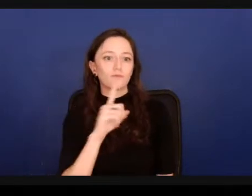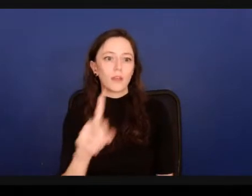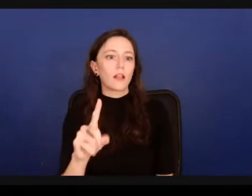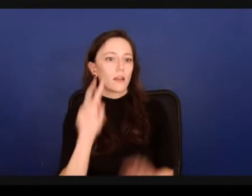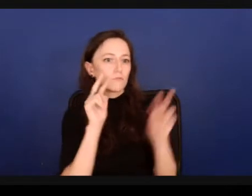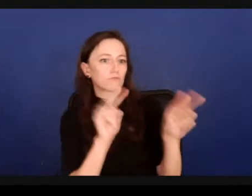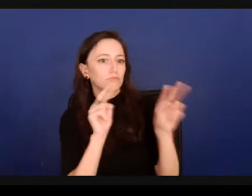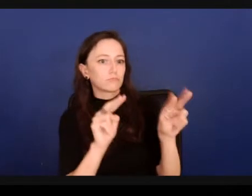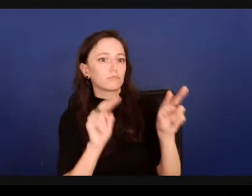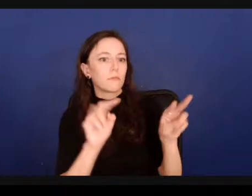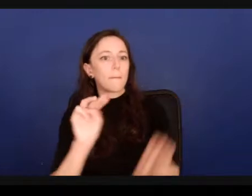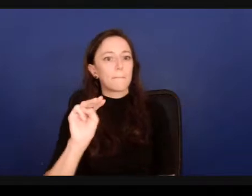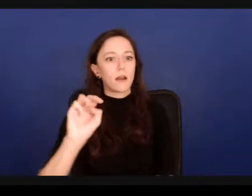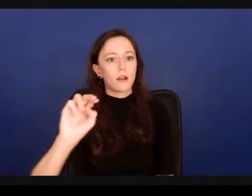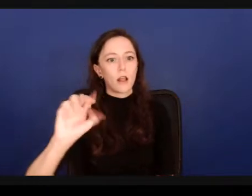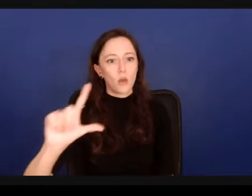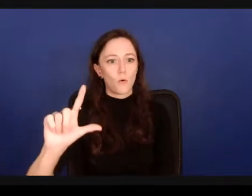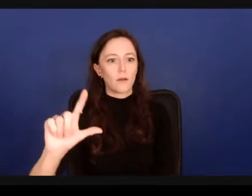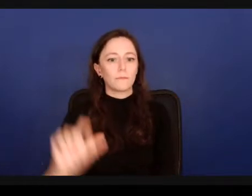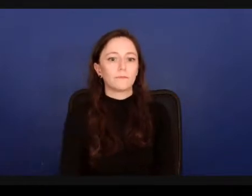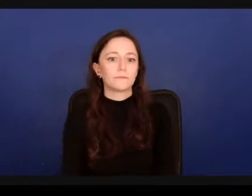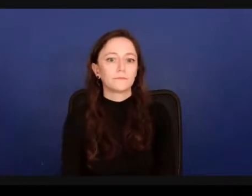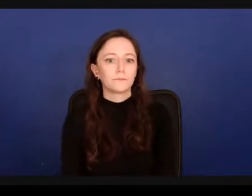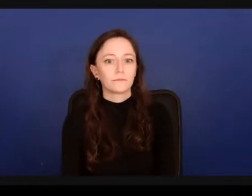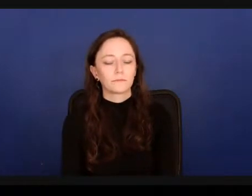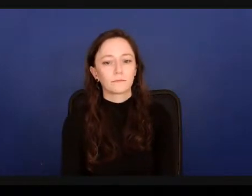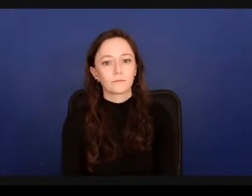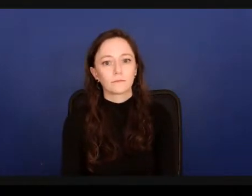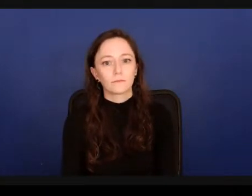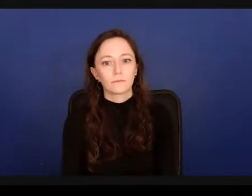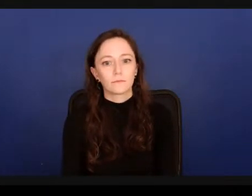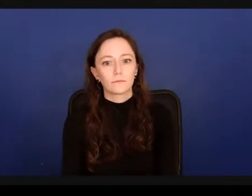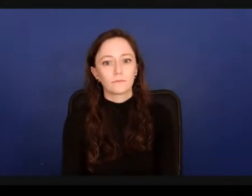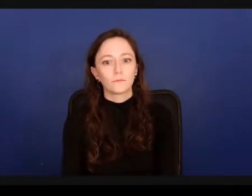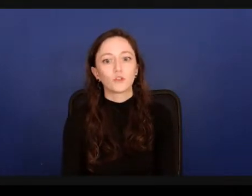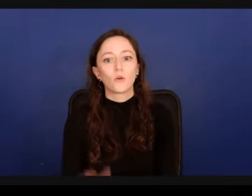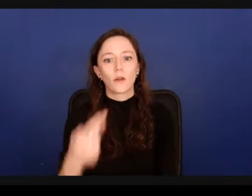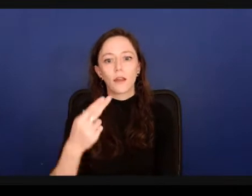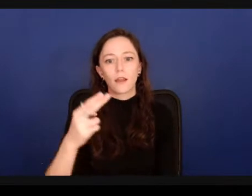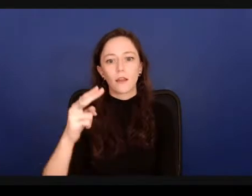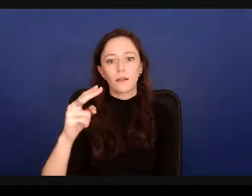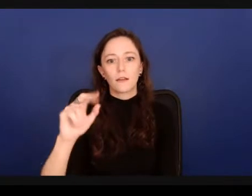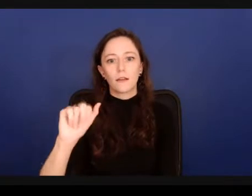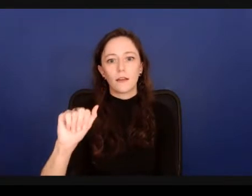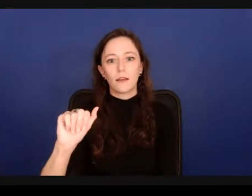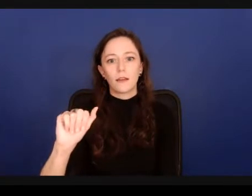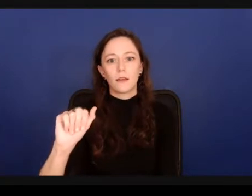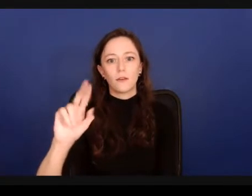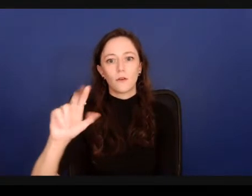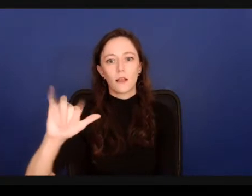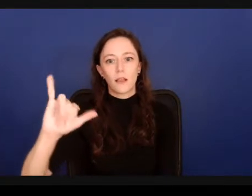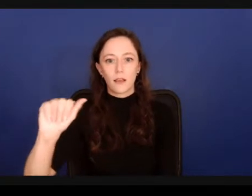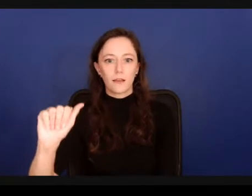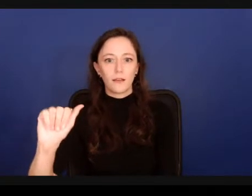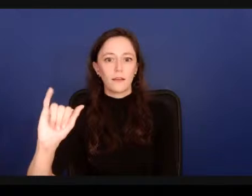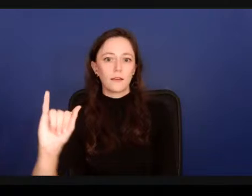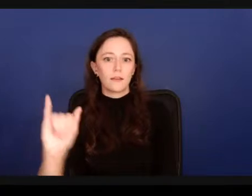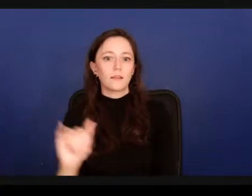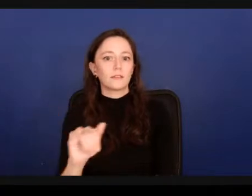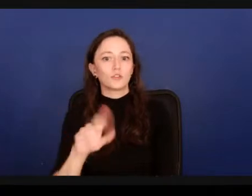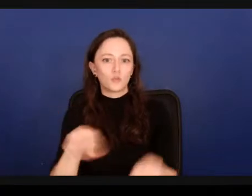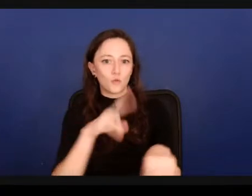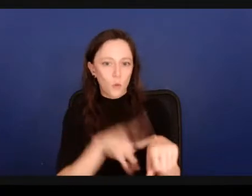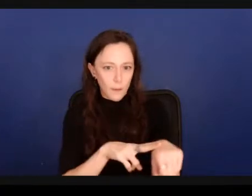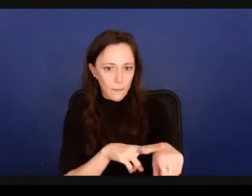through the bases here, Hualalai is normal, nothing unusual. Haleakala on Maui